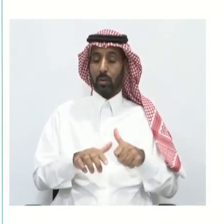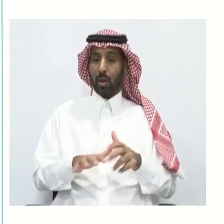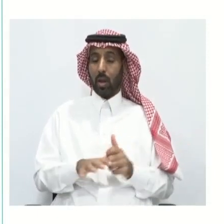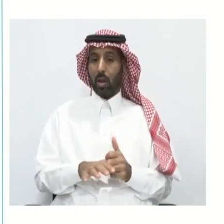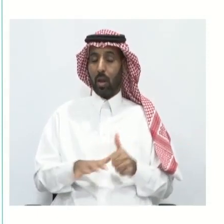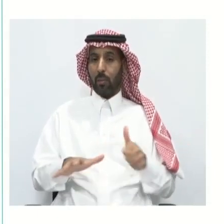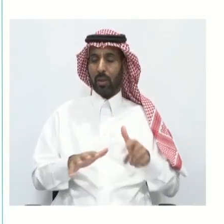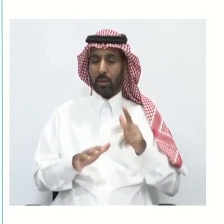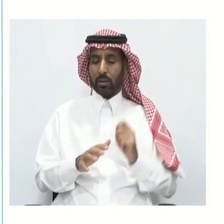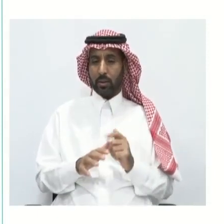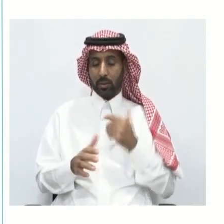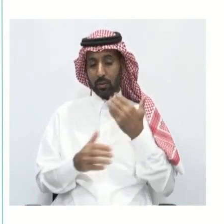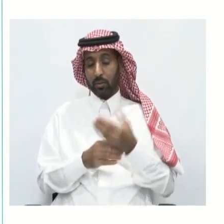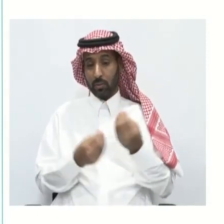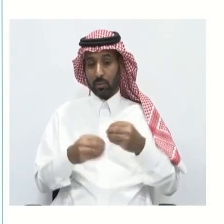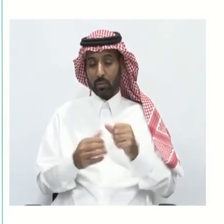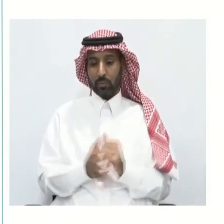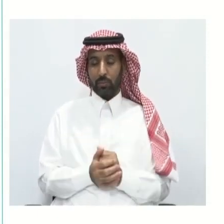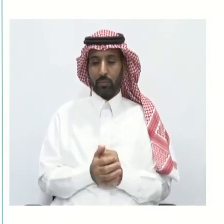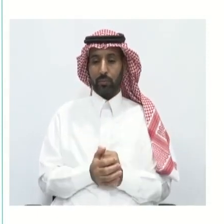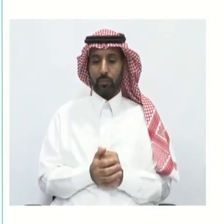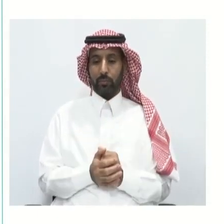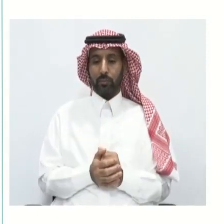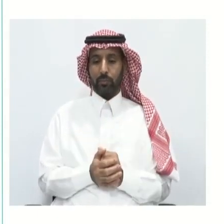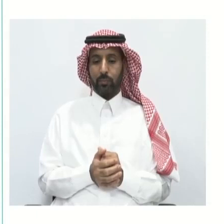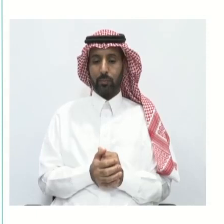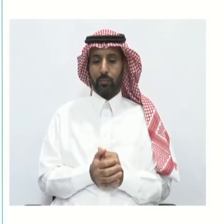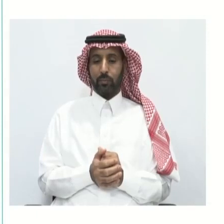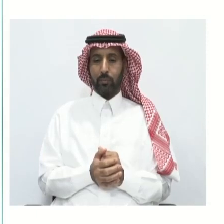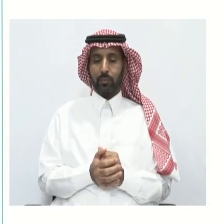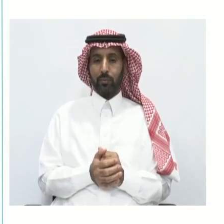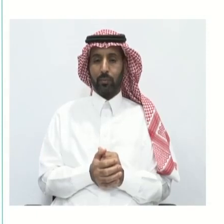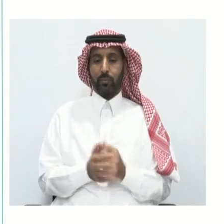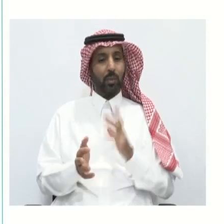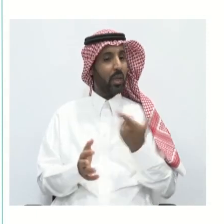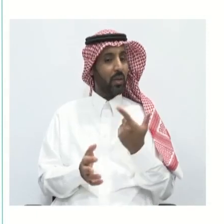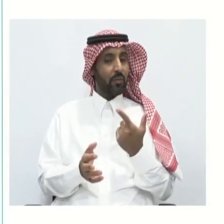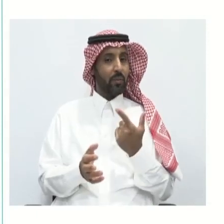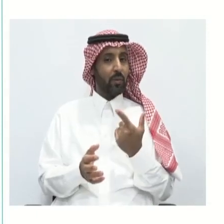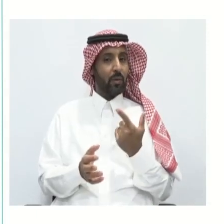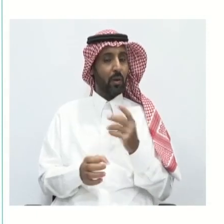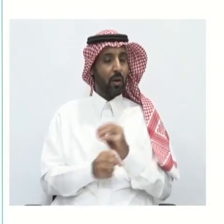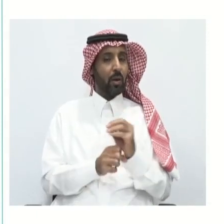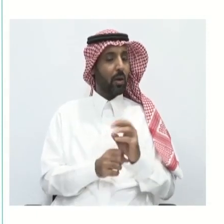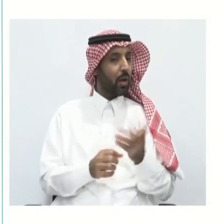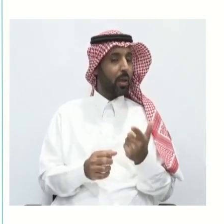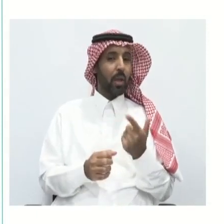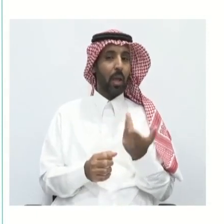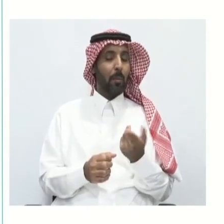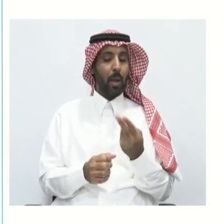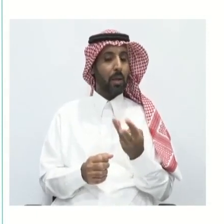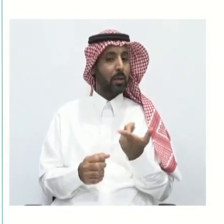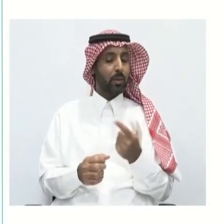a population of 1.6 million inhabitants. So how do we describe the population?